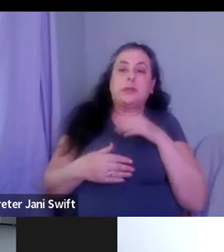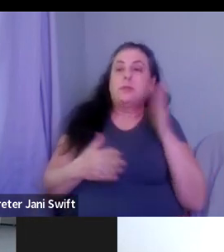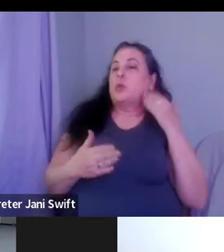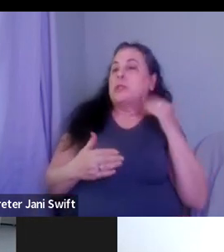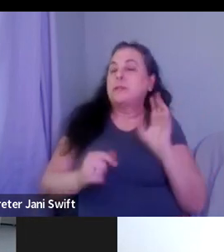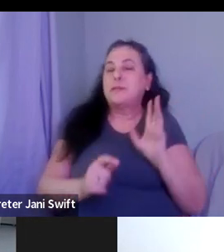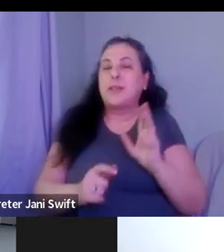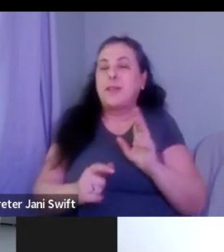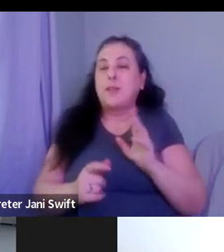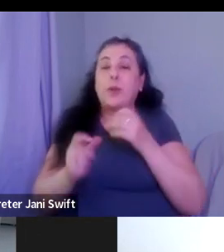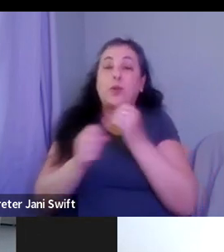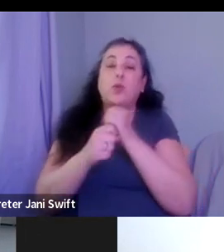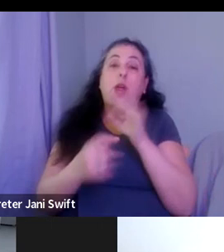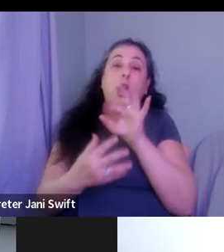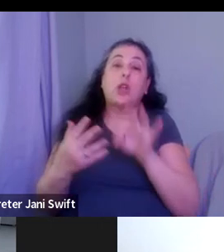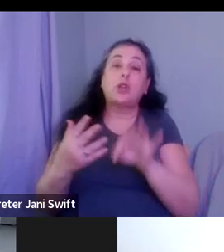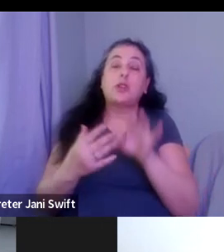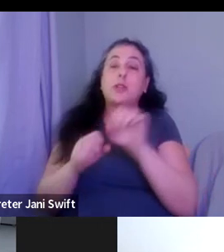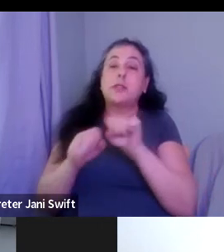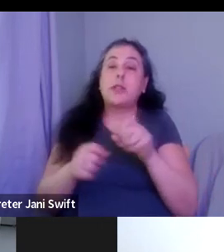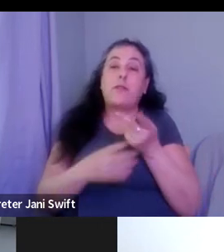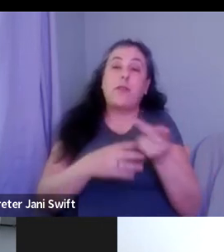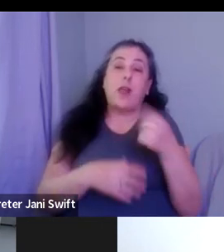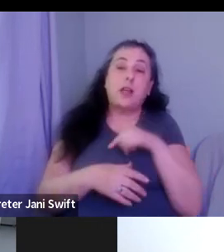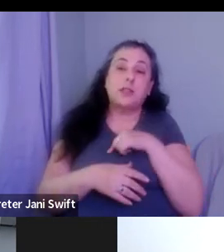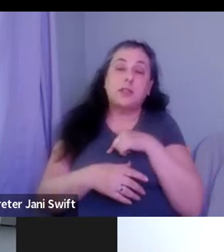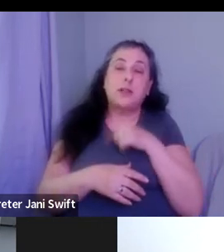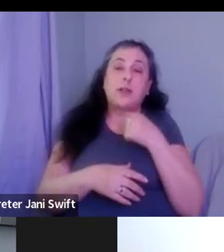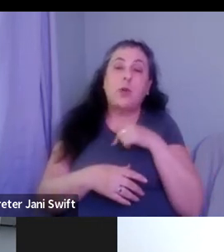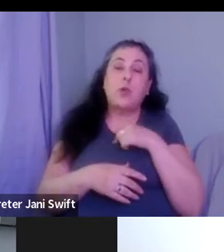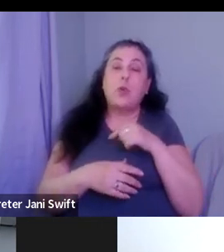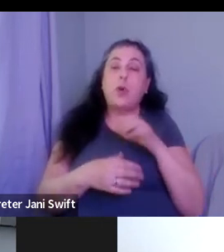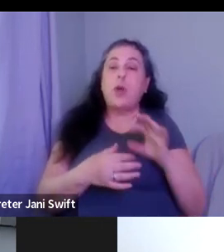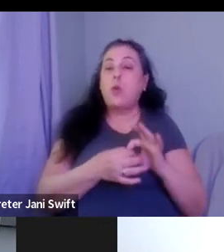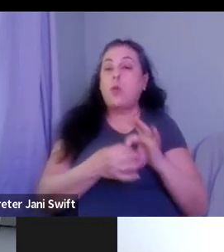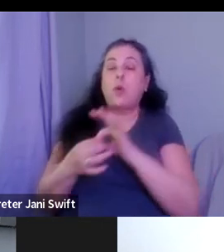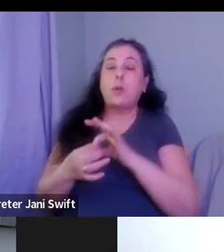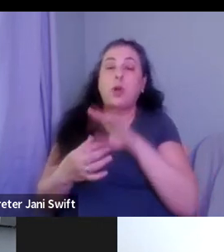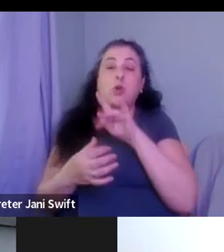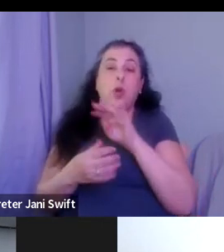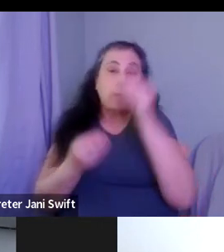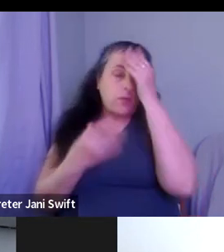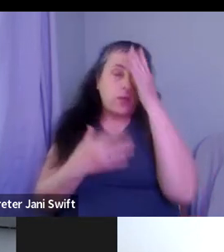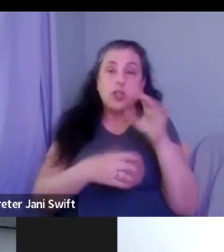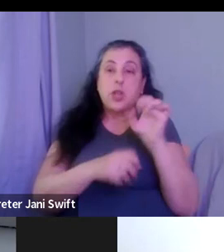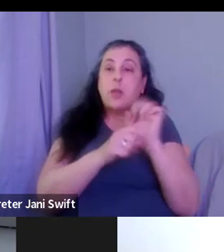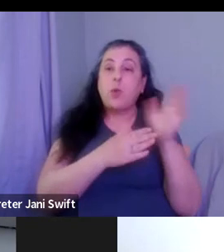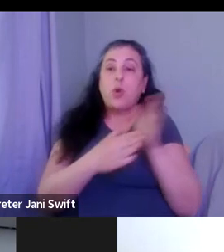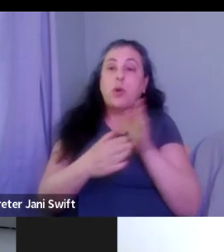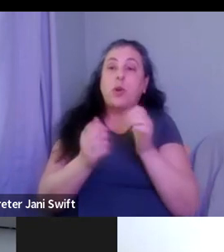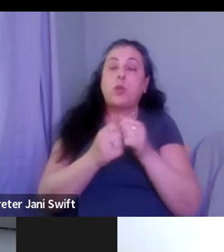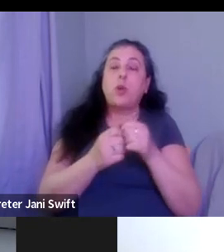and create alternatives to the systems that fail us. So we couple trauma-informed labor organizing with